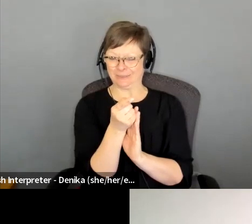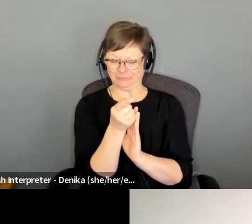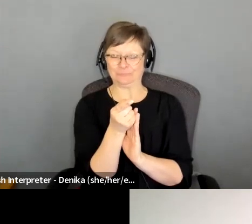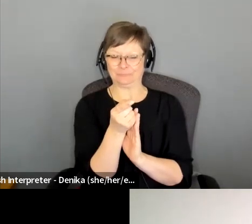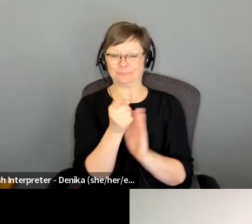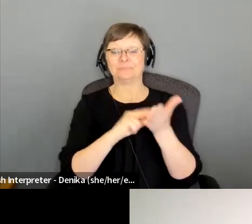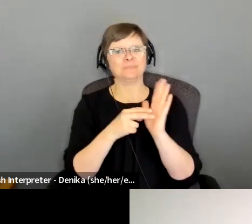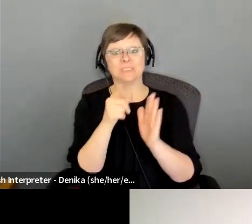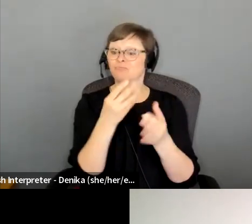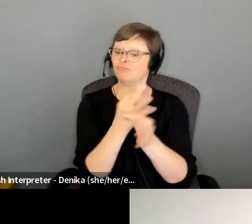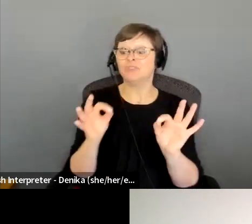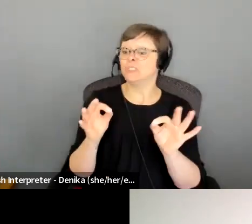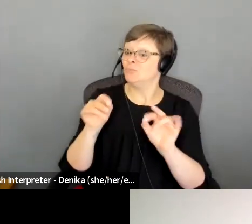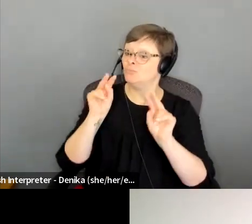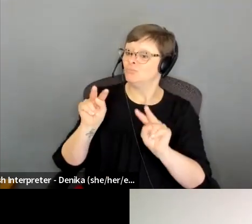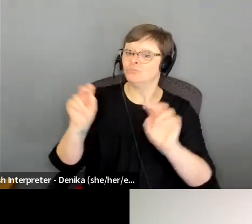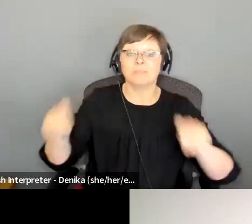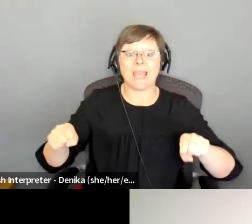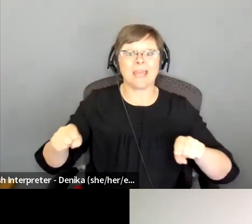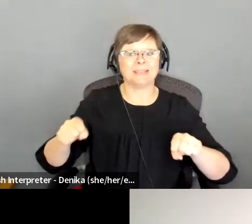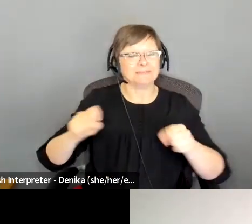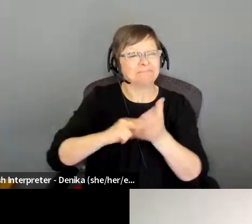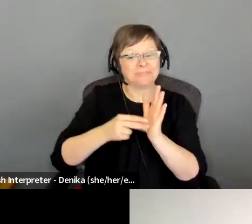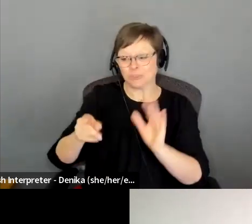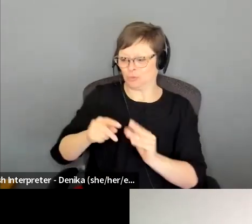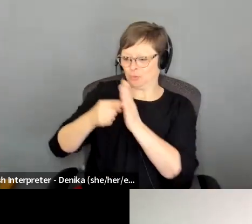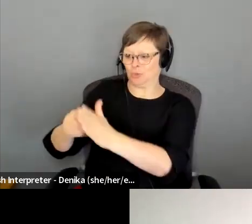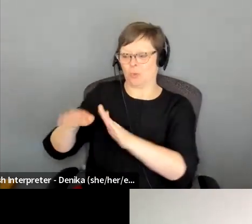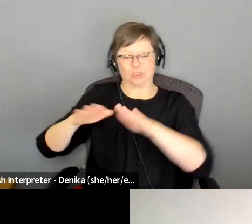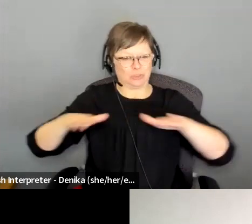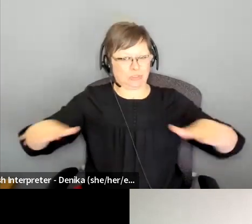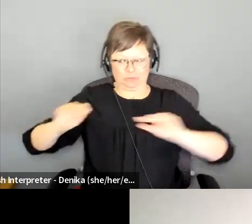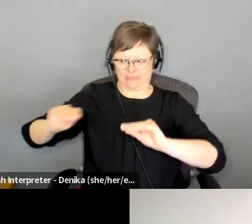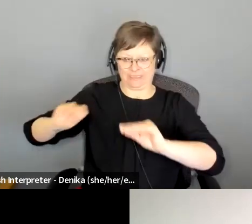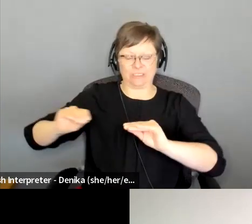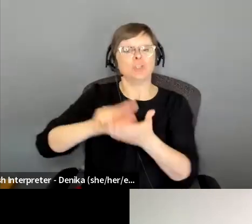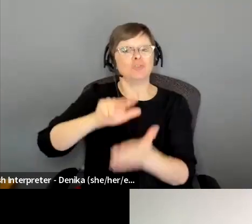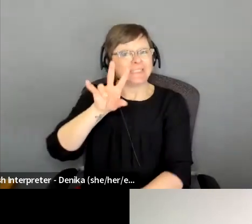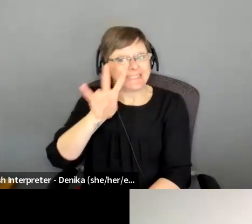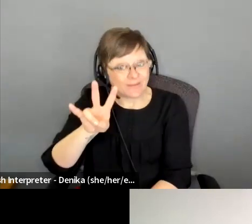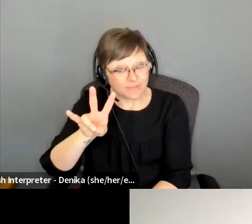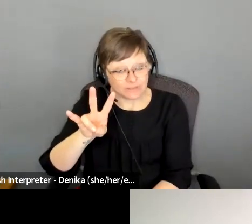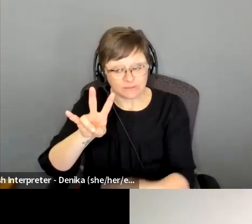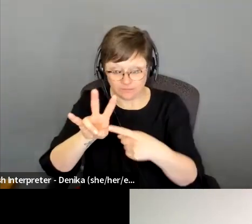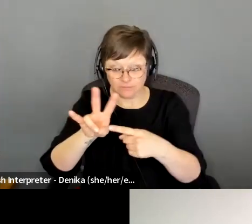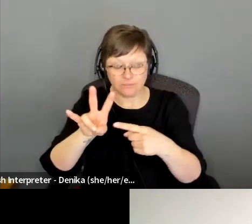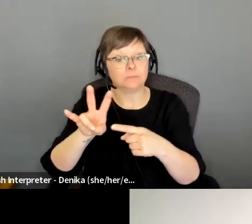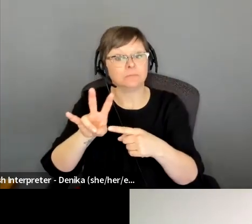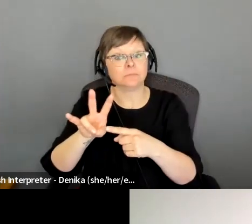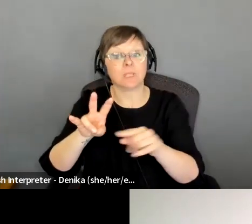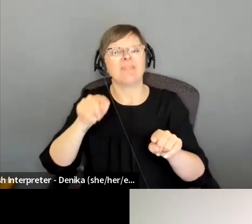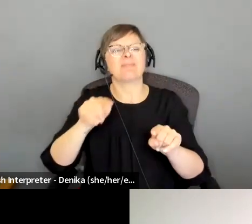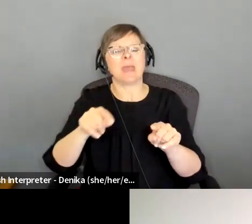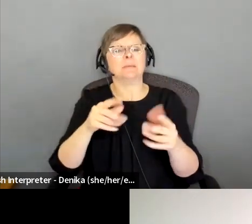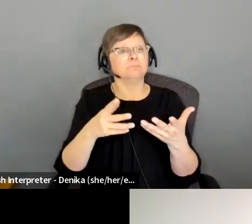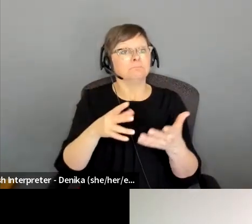highlights teachings to her children. And then also Making Treaty 7, which is a Treaty 7 based